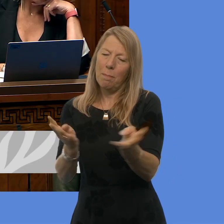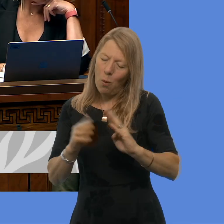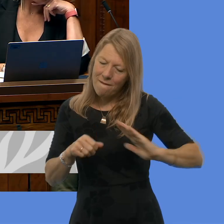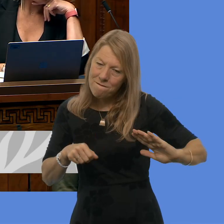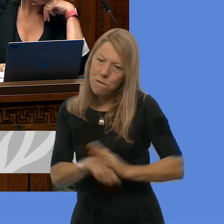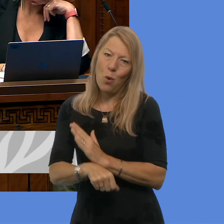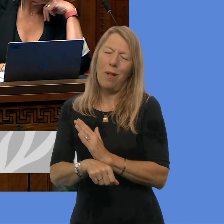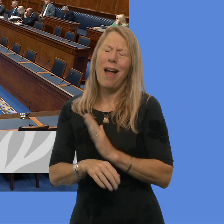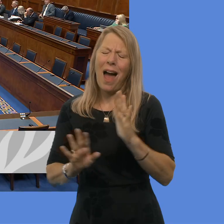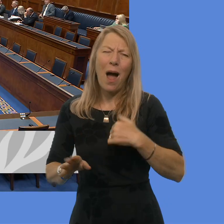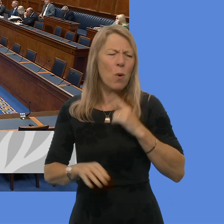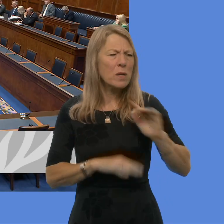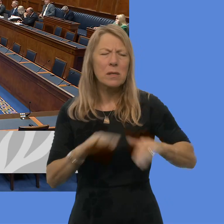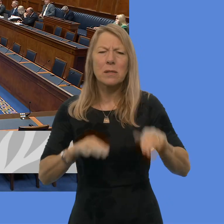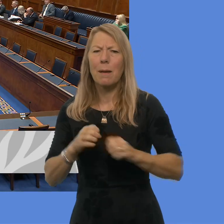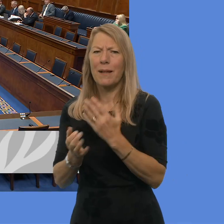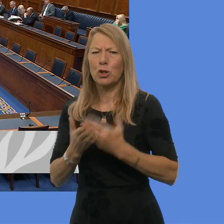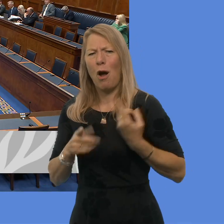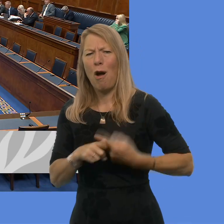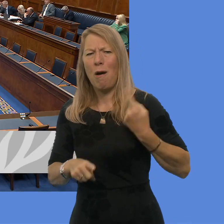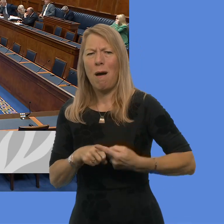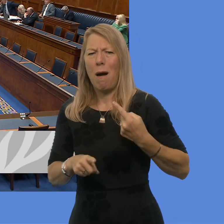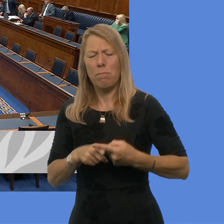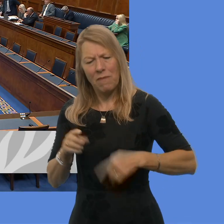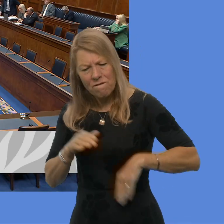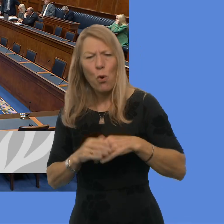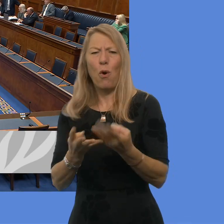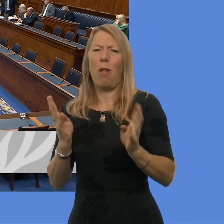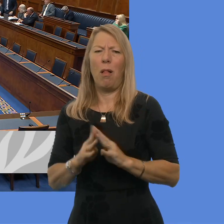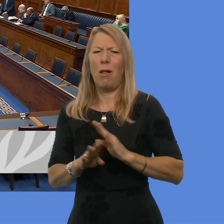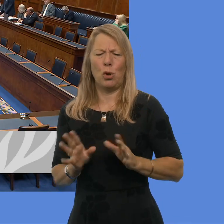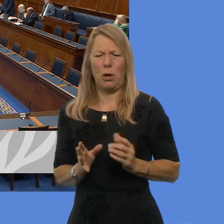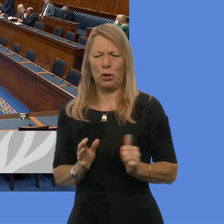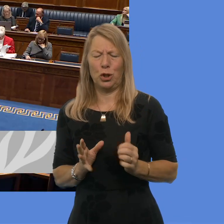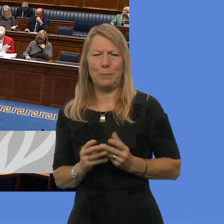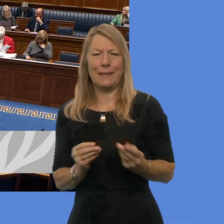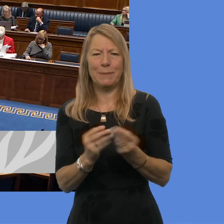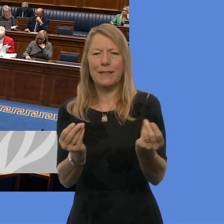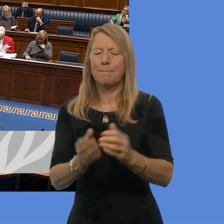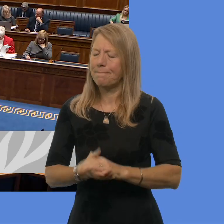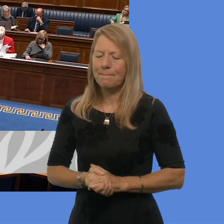made without further delay. Thank you. Call Brian Kingston for supplementary. Thank you, Madam Principal